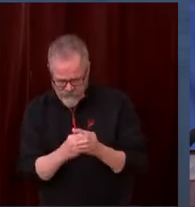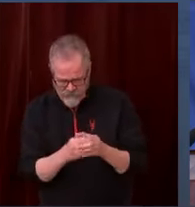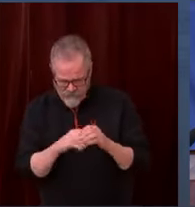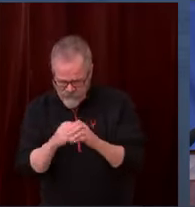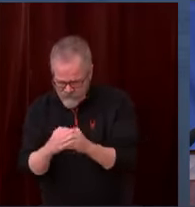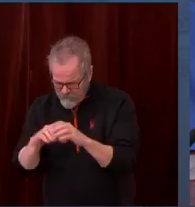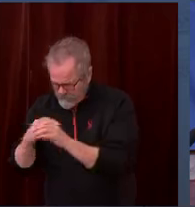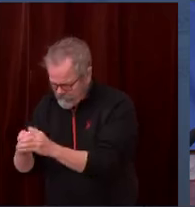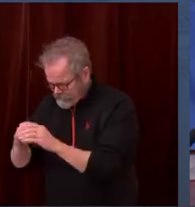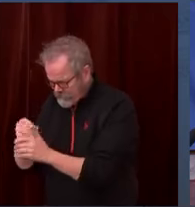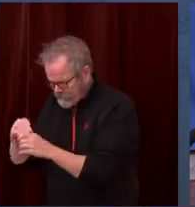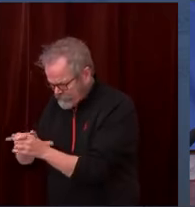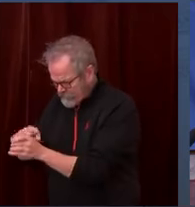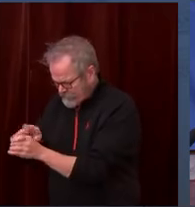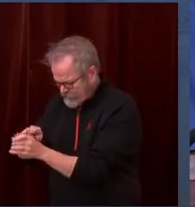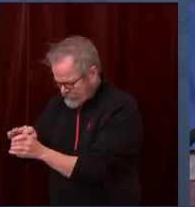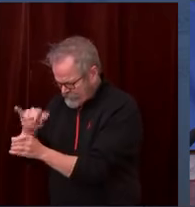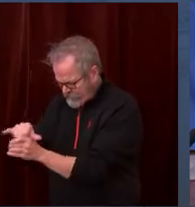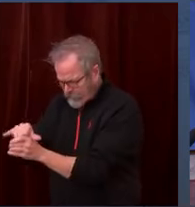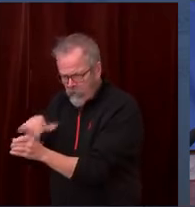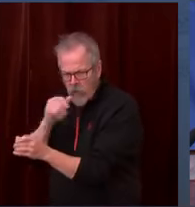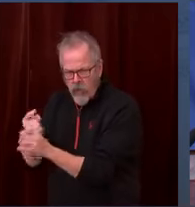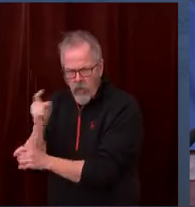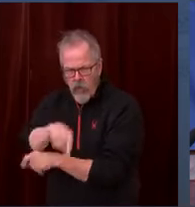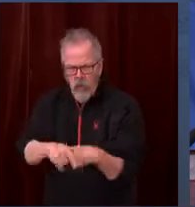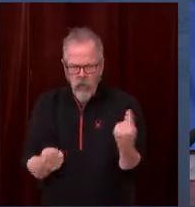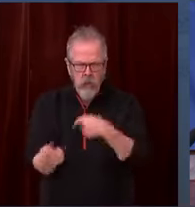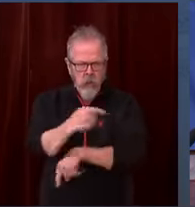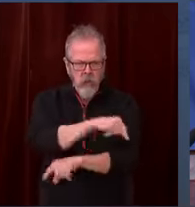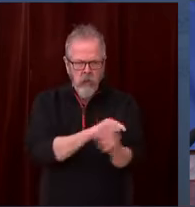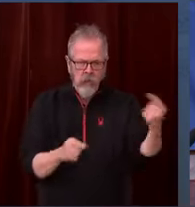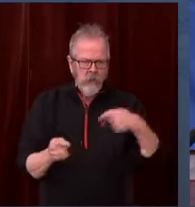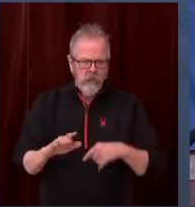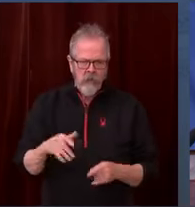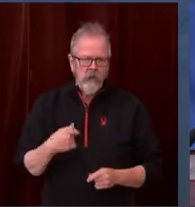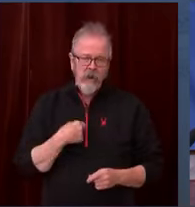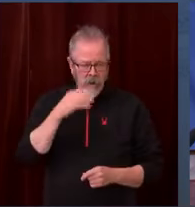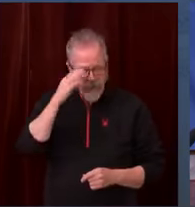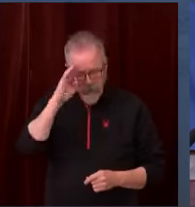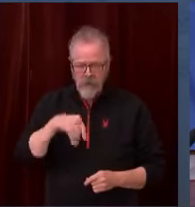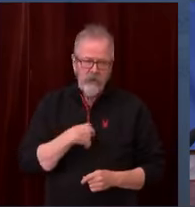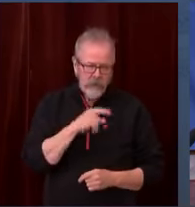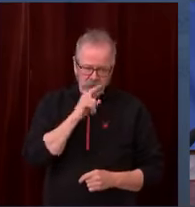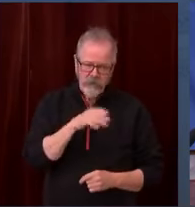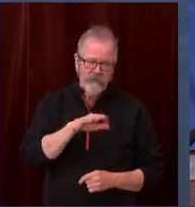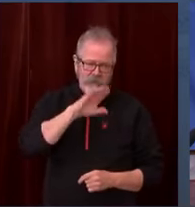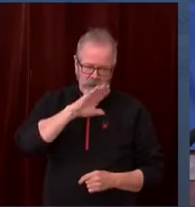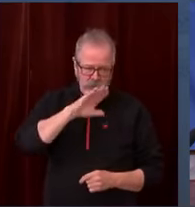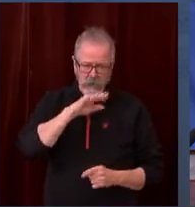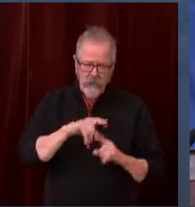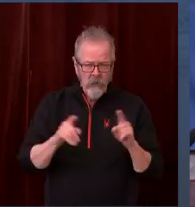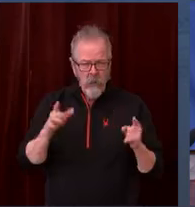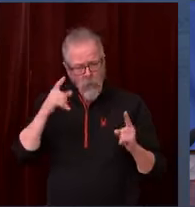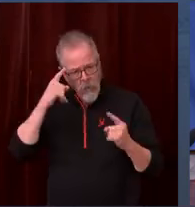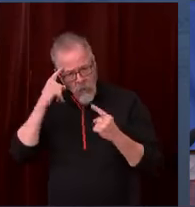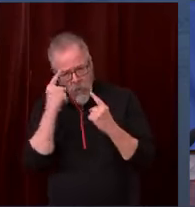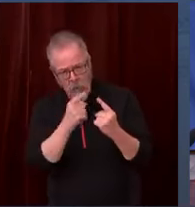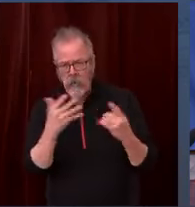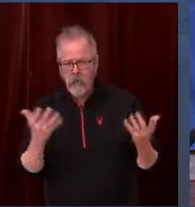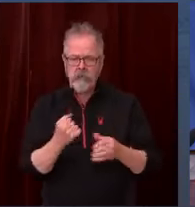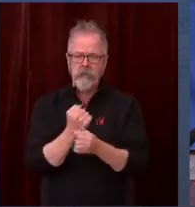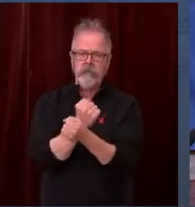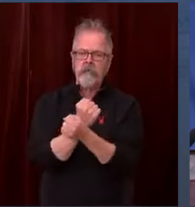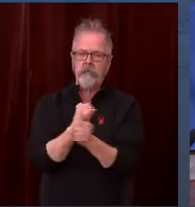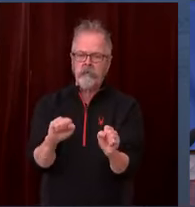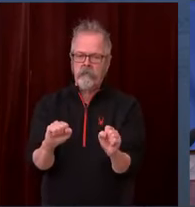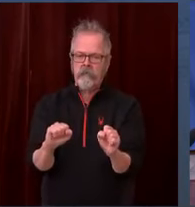department is trying to minimize them as far as humanly possible. And I would encourage those members of the press who